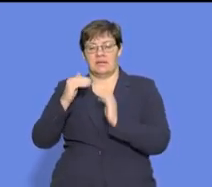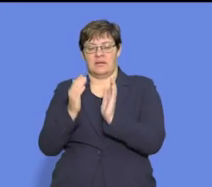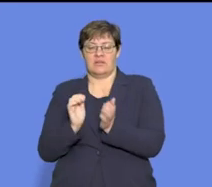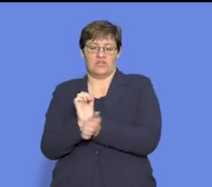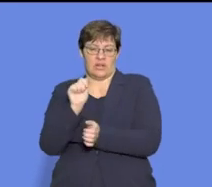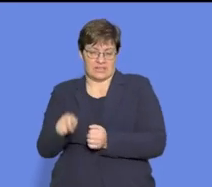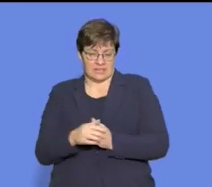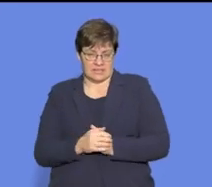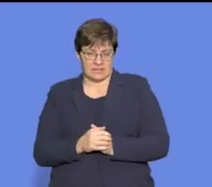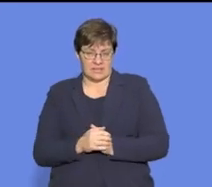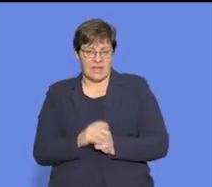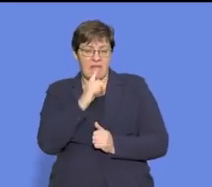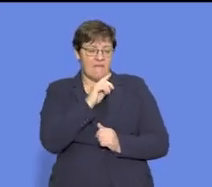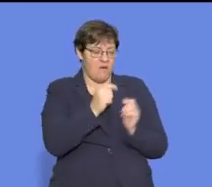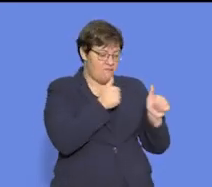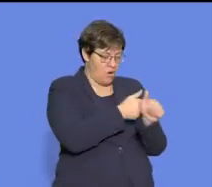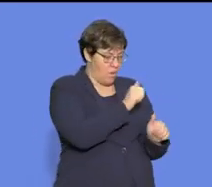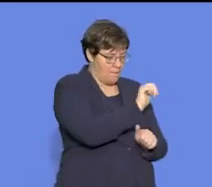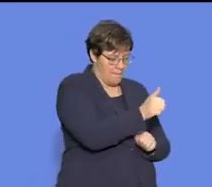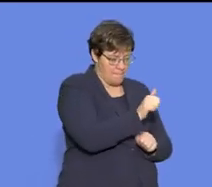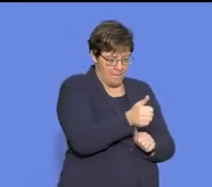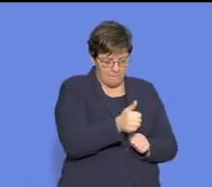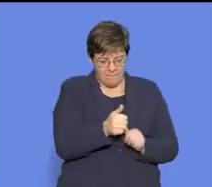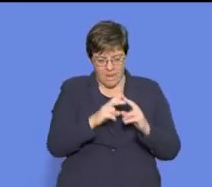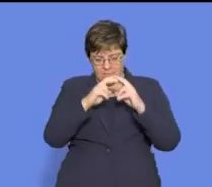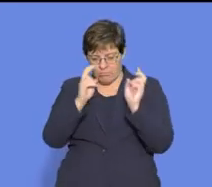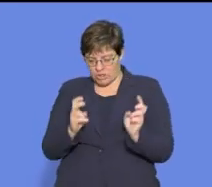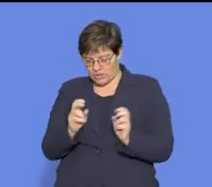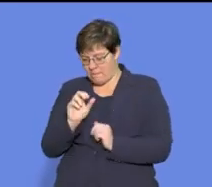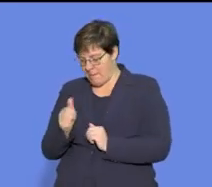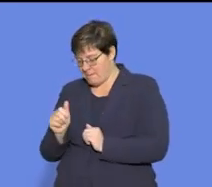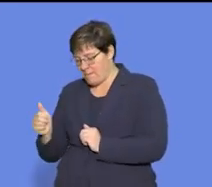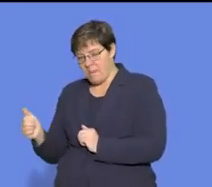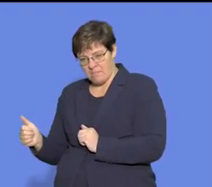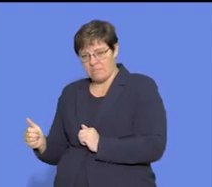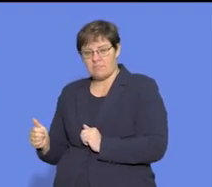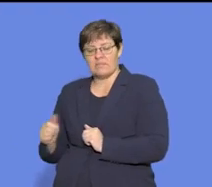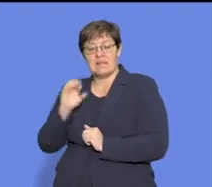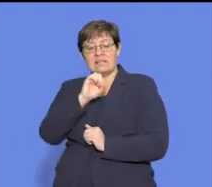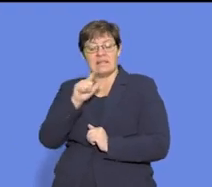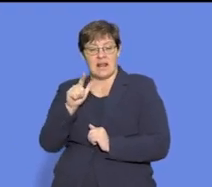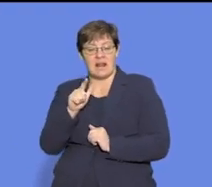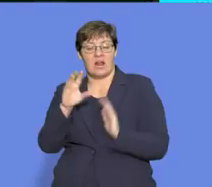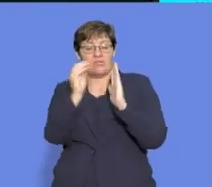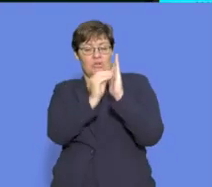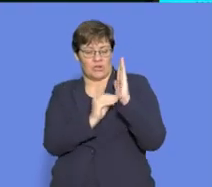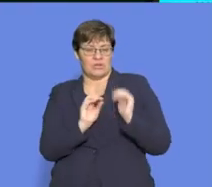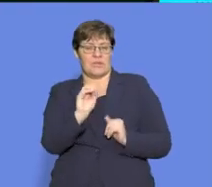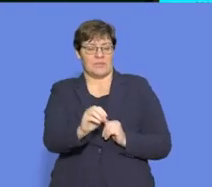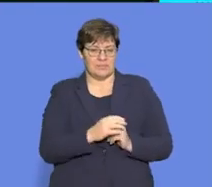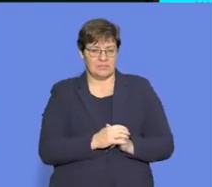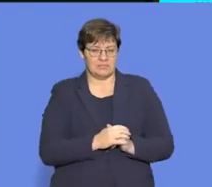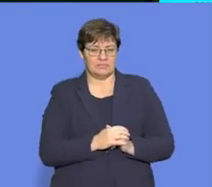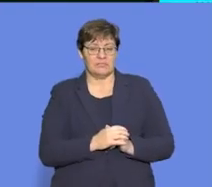solid. So if you follow that pattern, you'll be able to get the cell notation. Very important,